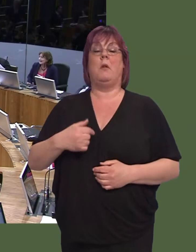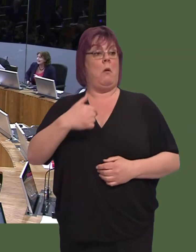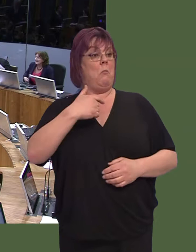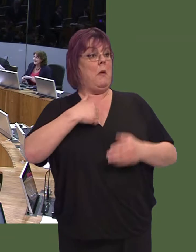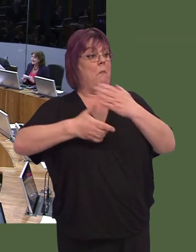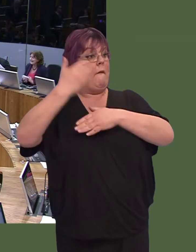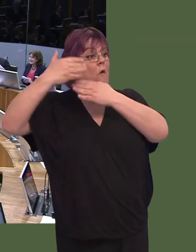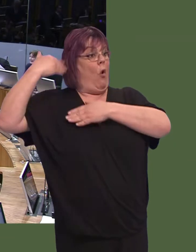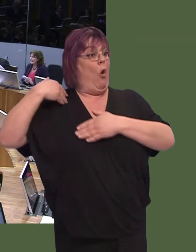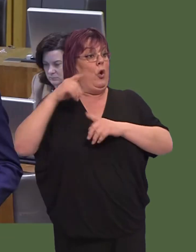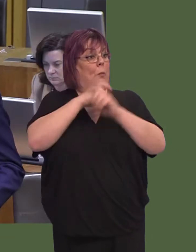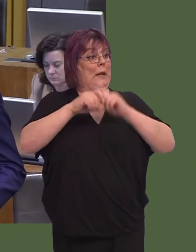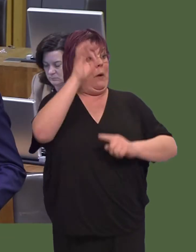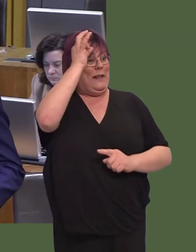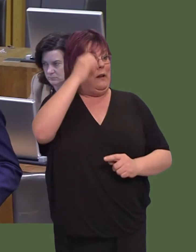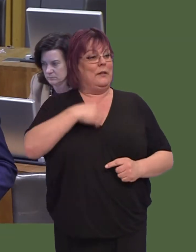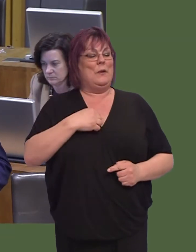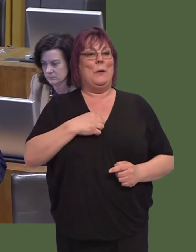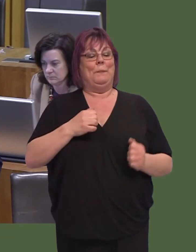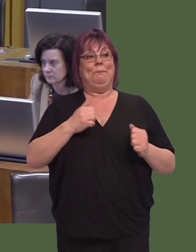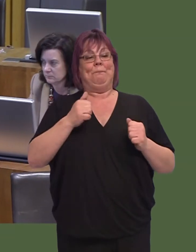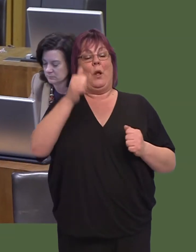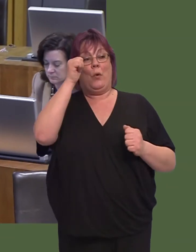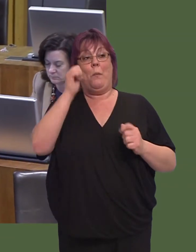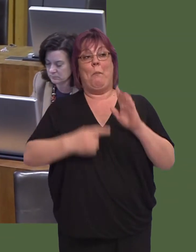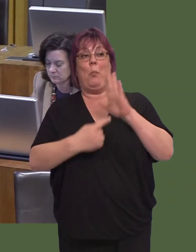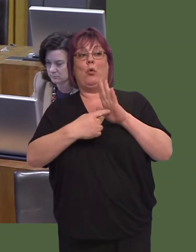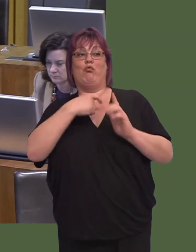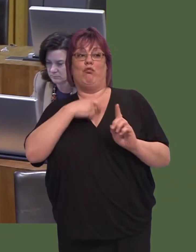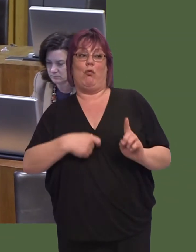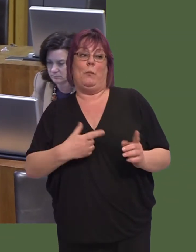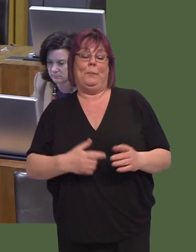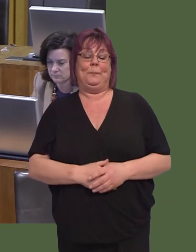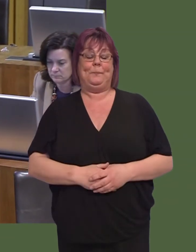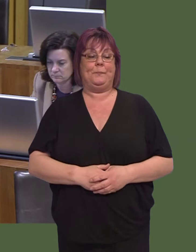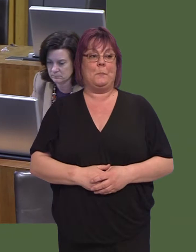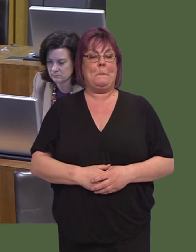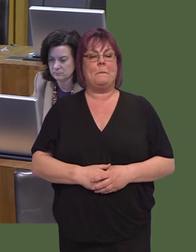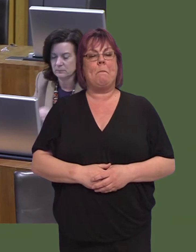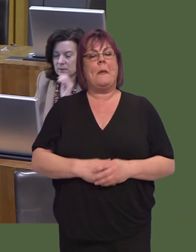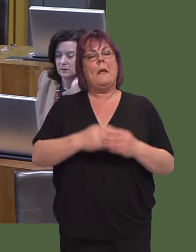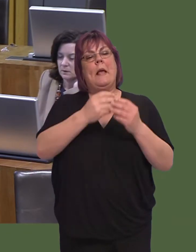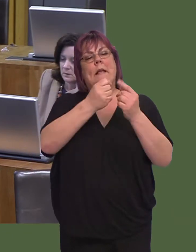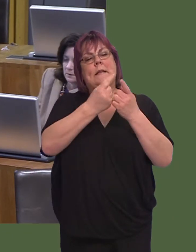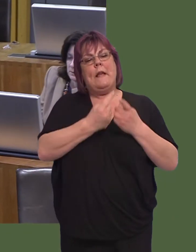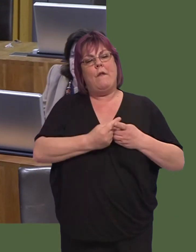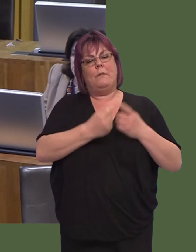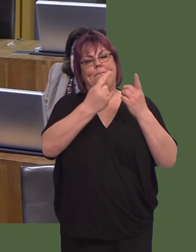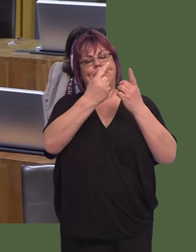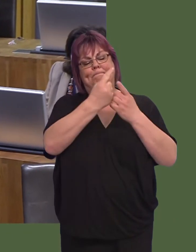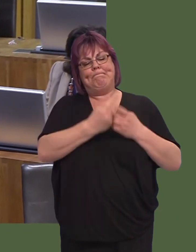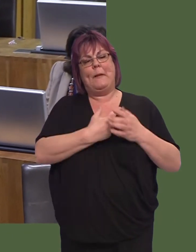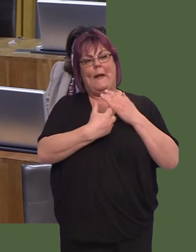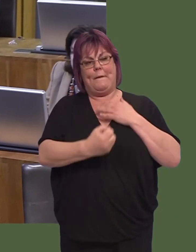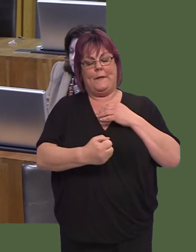community councillor some time ago, I know how important community councils are. I think there are several issues there that the member